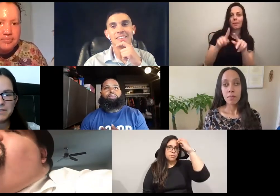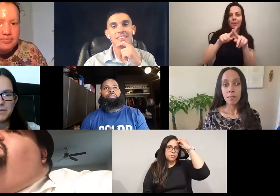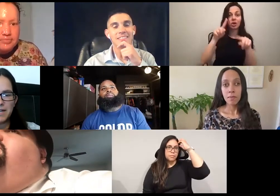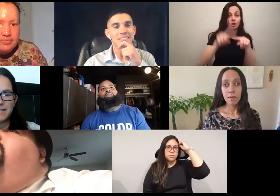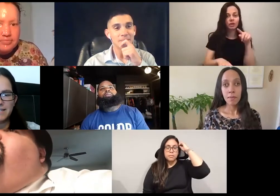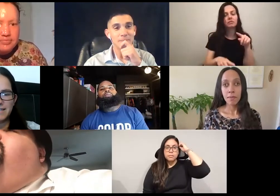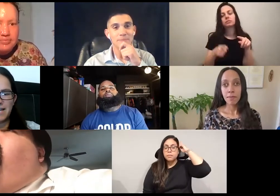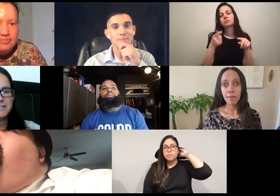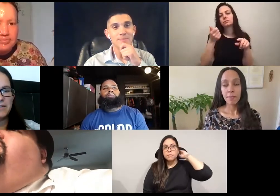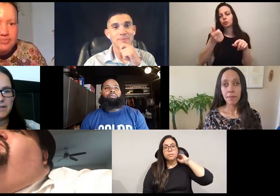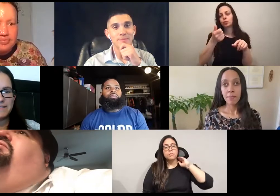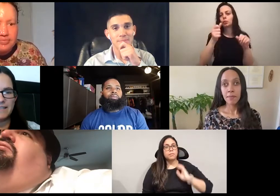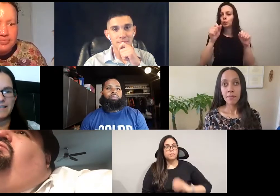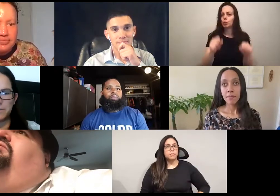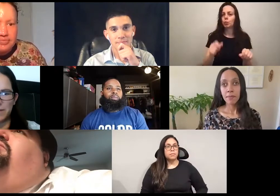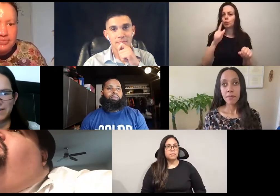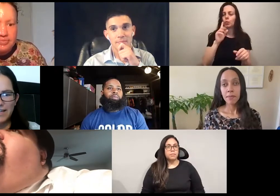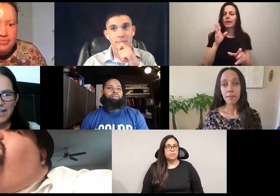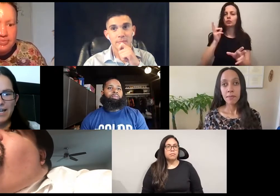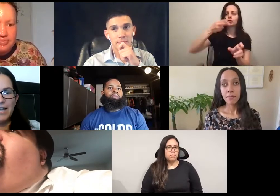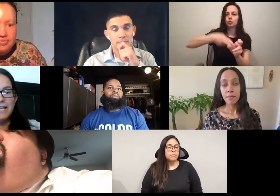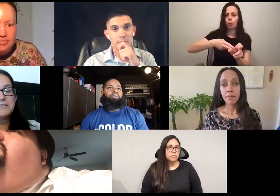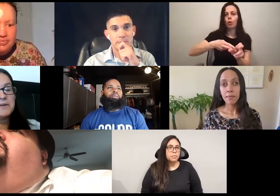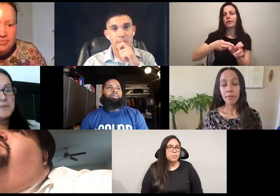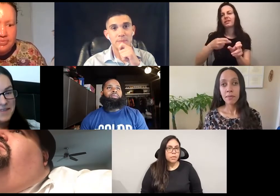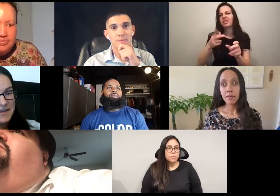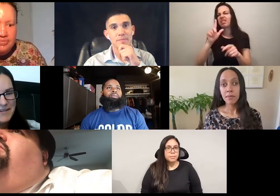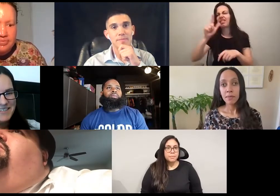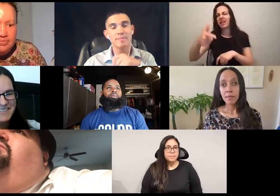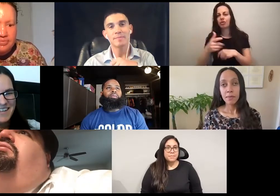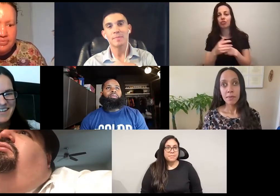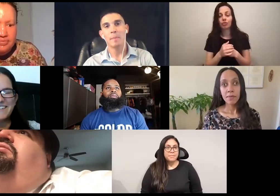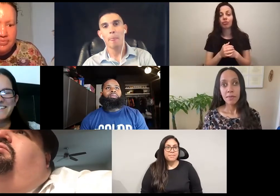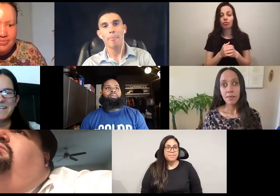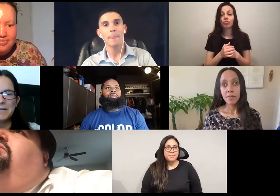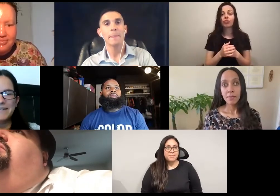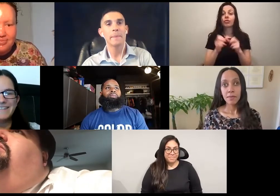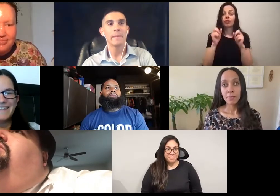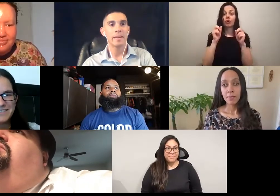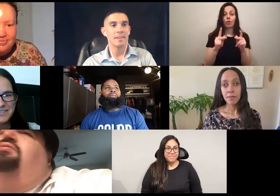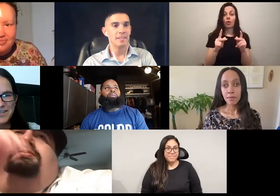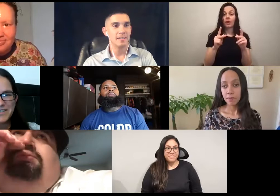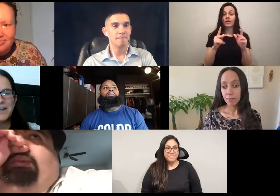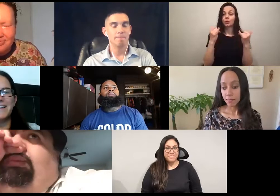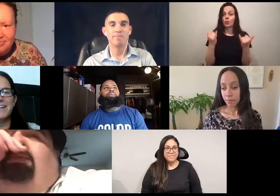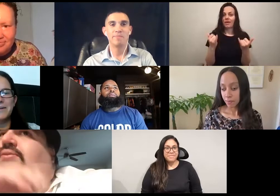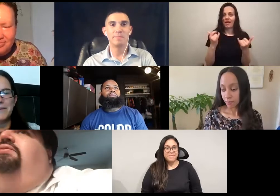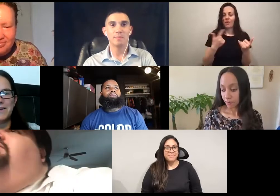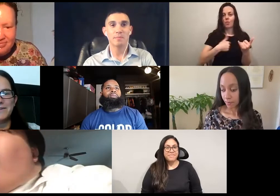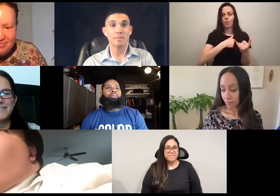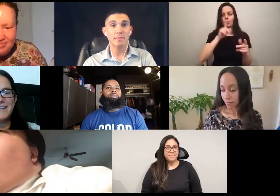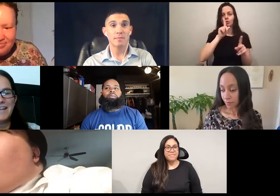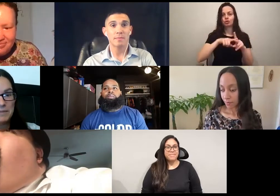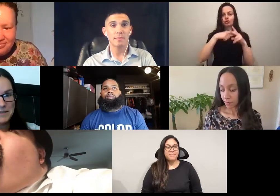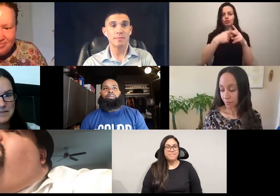able to attend asynchronously as well. So with that being said, let's start talking